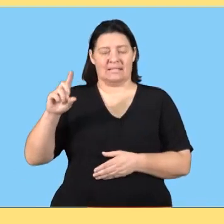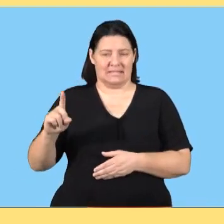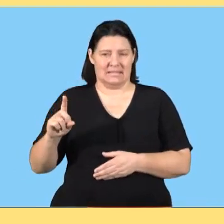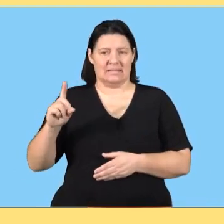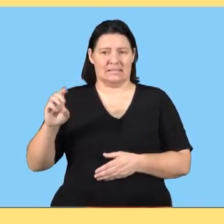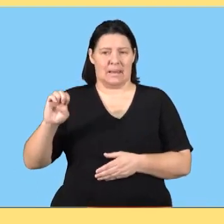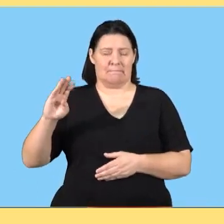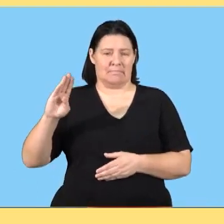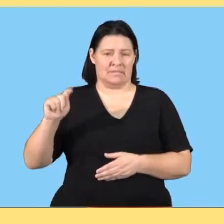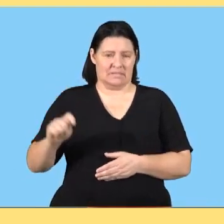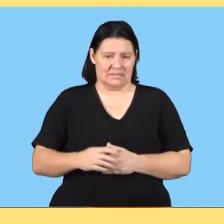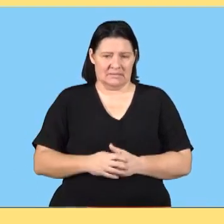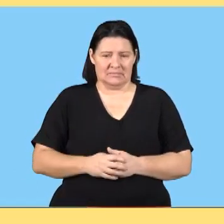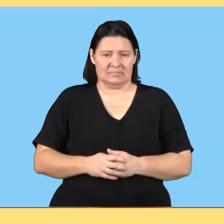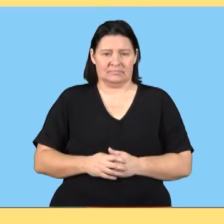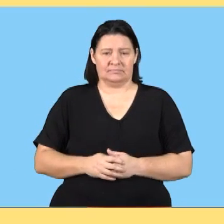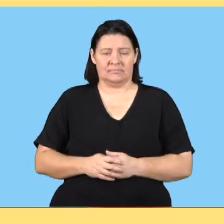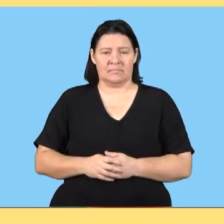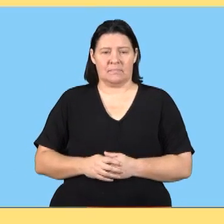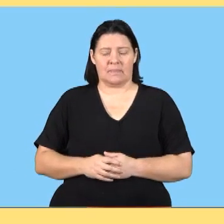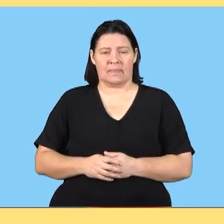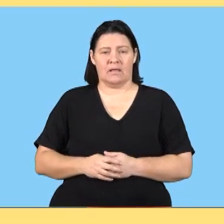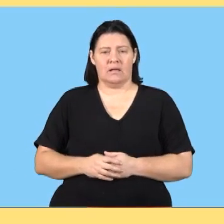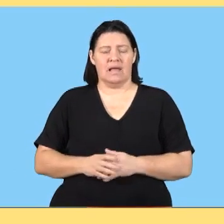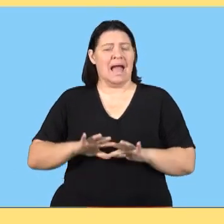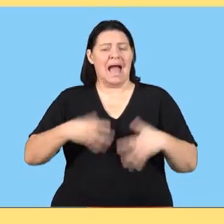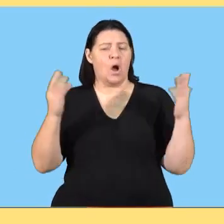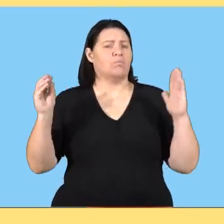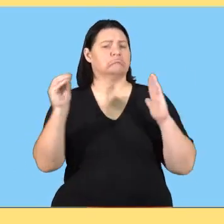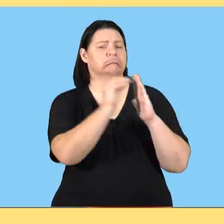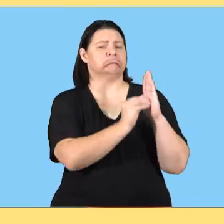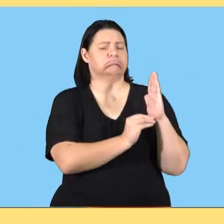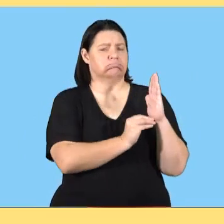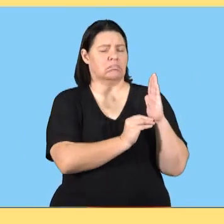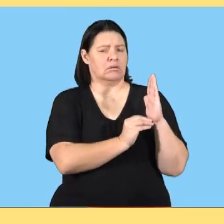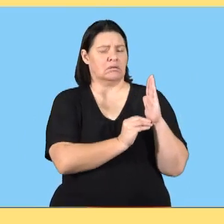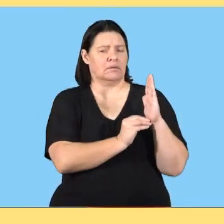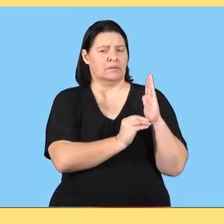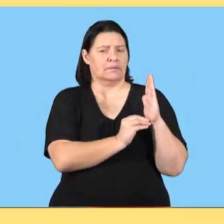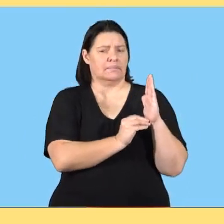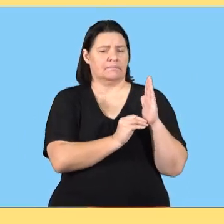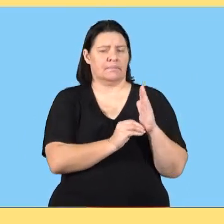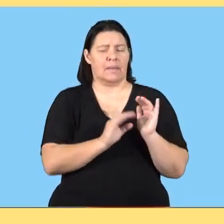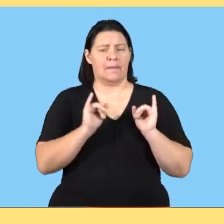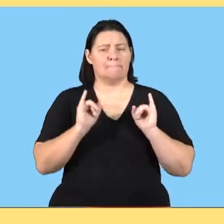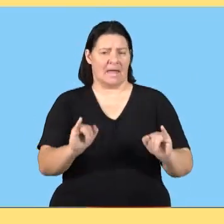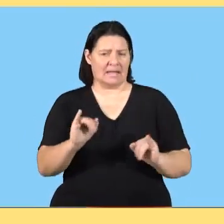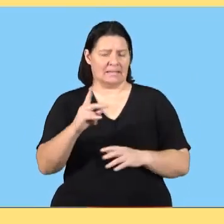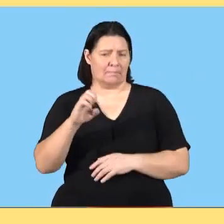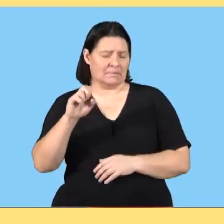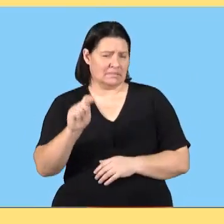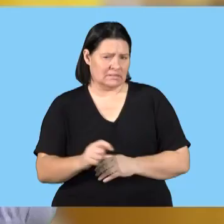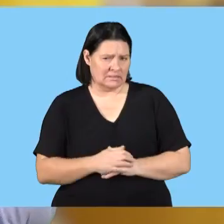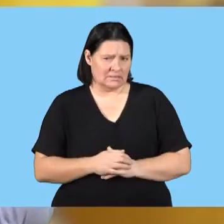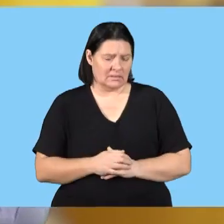as bad debt. How then do we record bad debts?